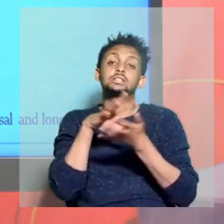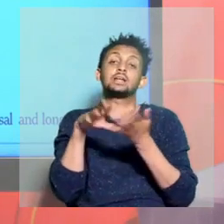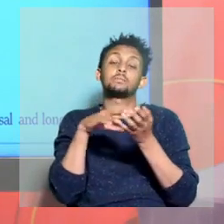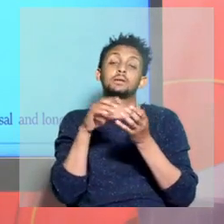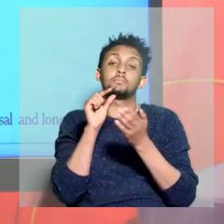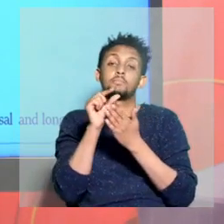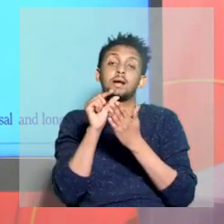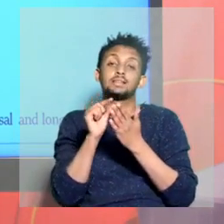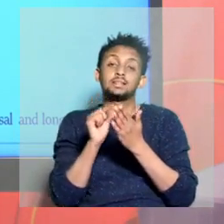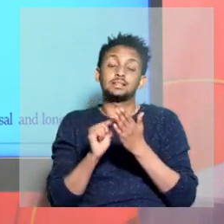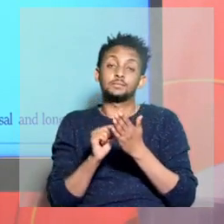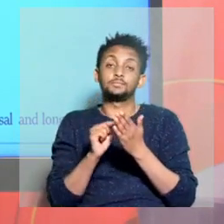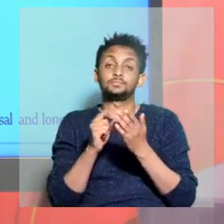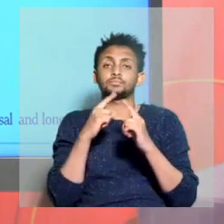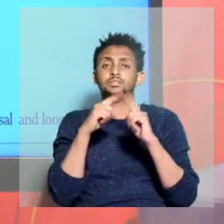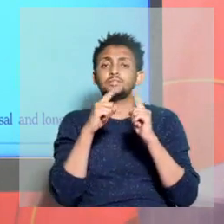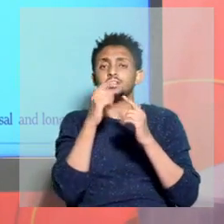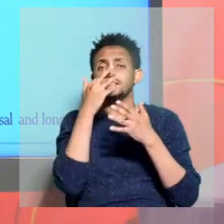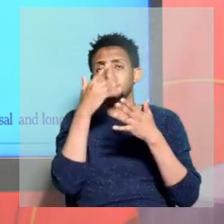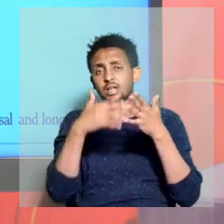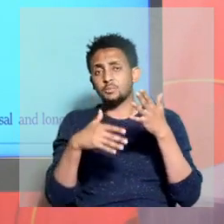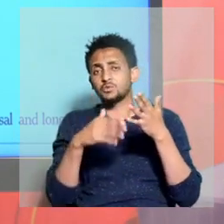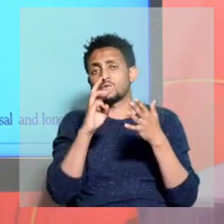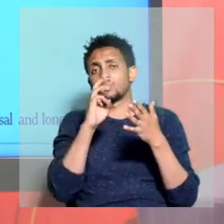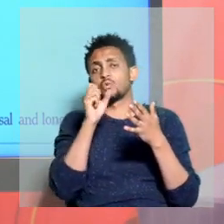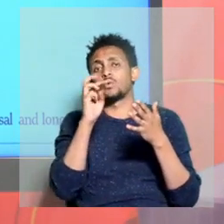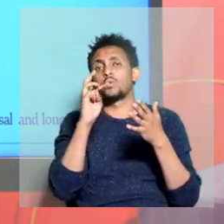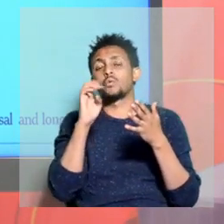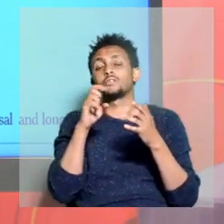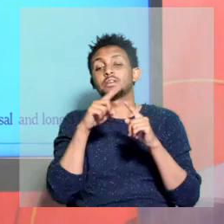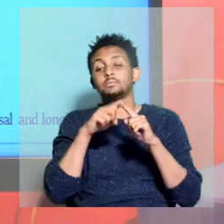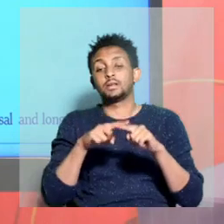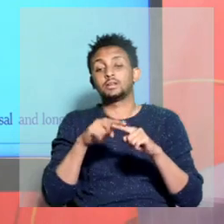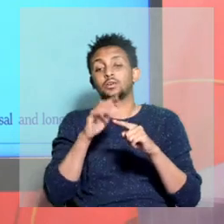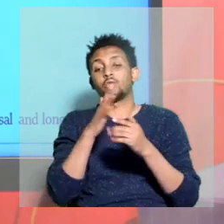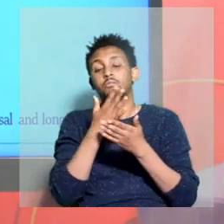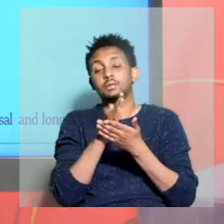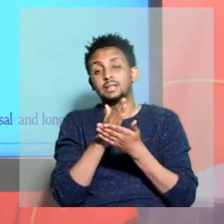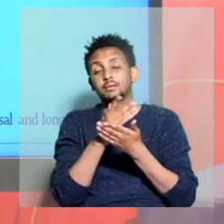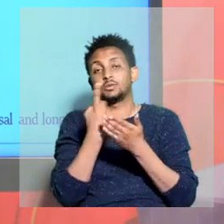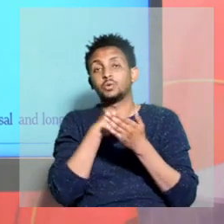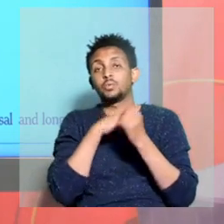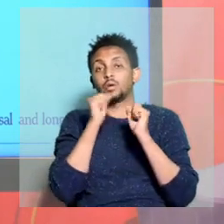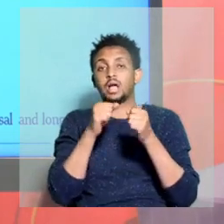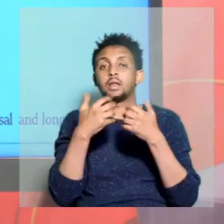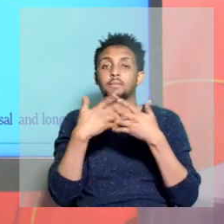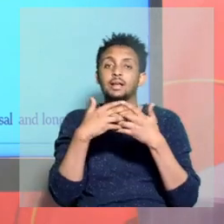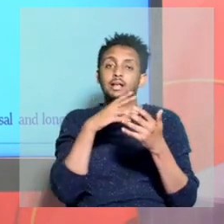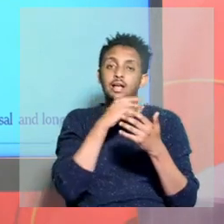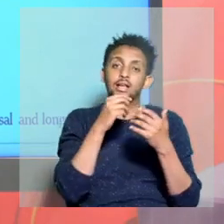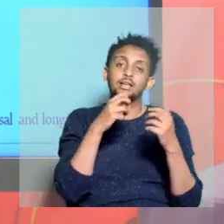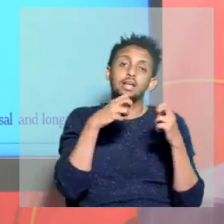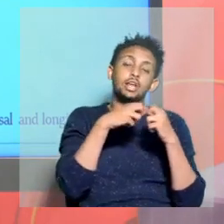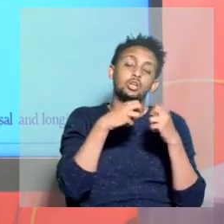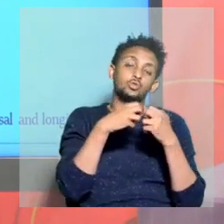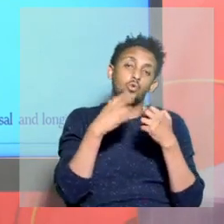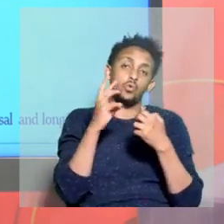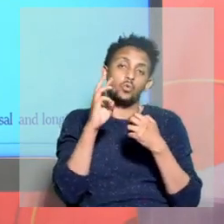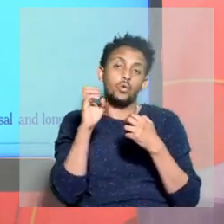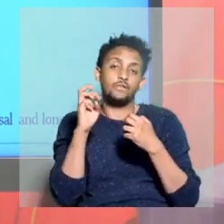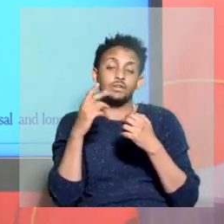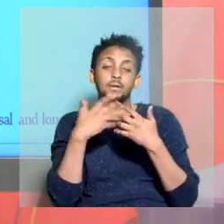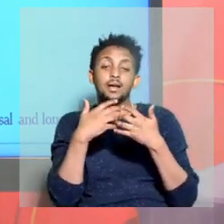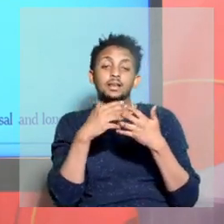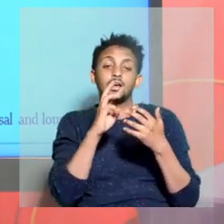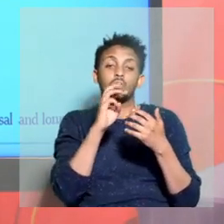particle. There are different types of waves, actually depending on medium. We can have mechanical and electromagnetic waves.